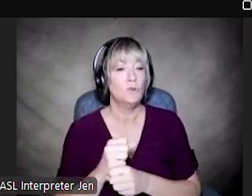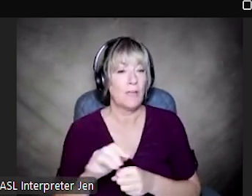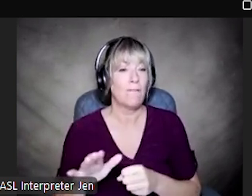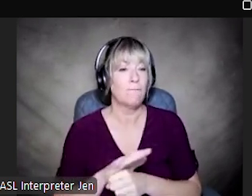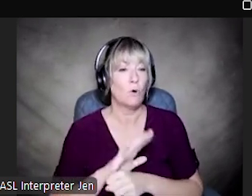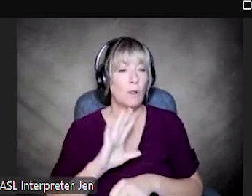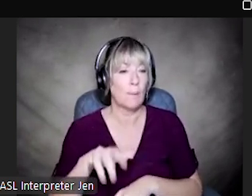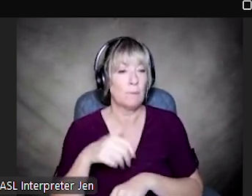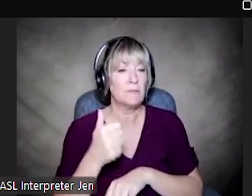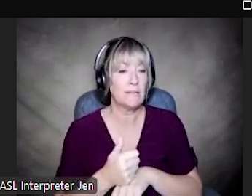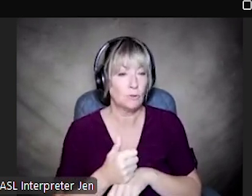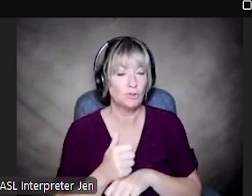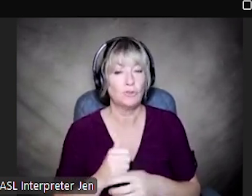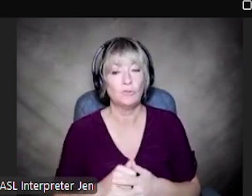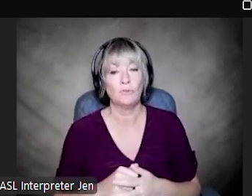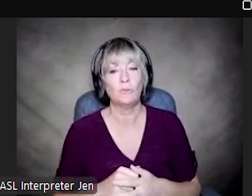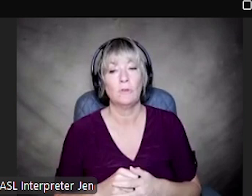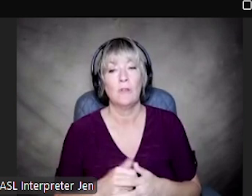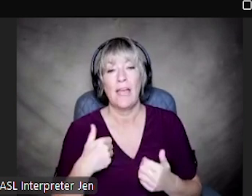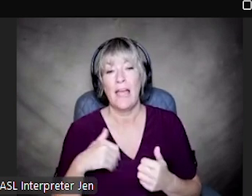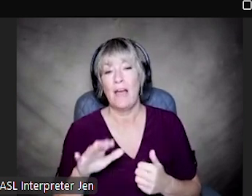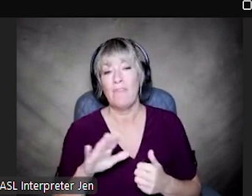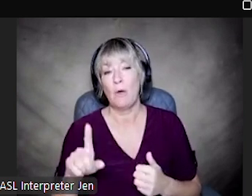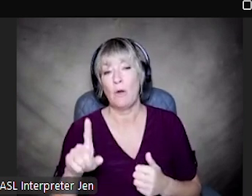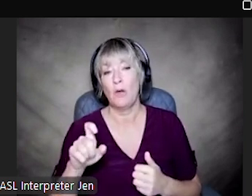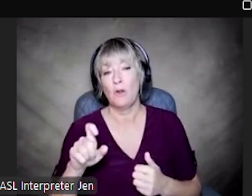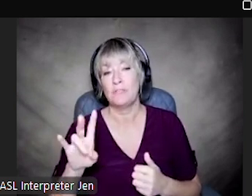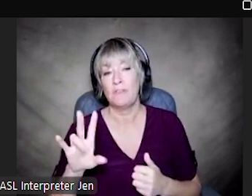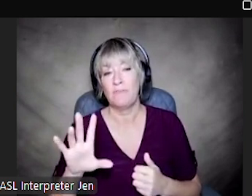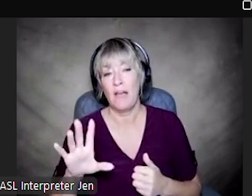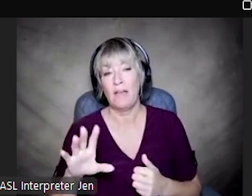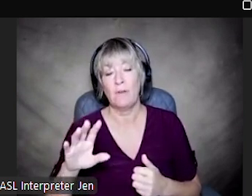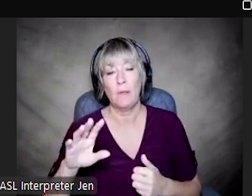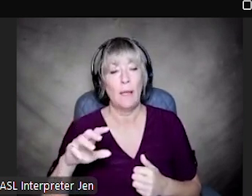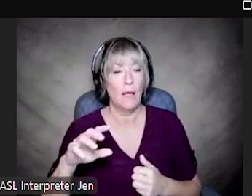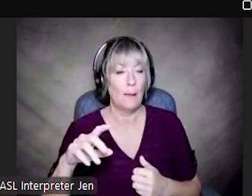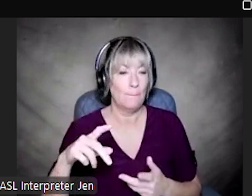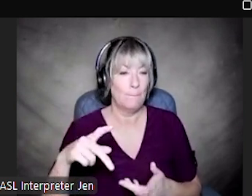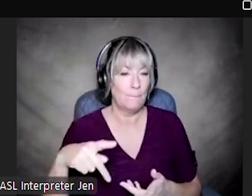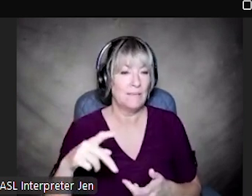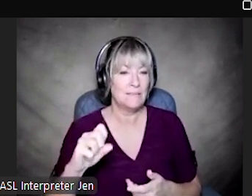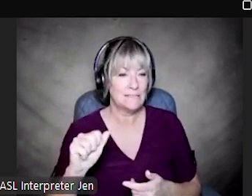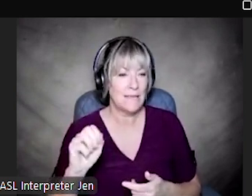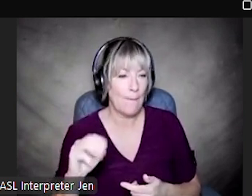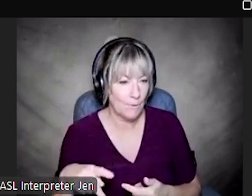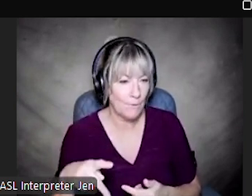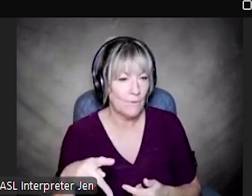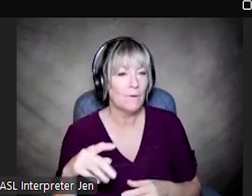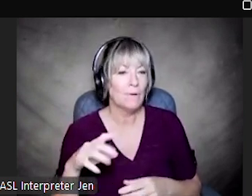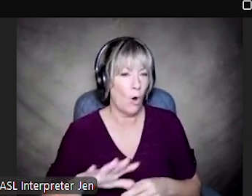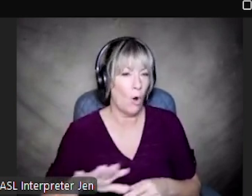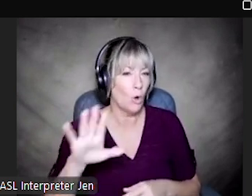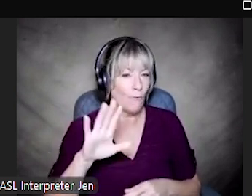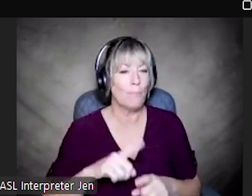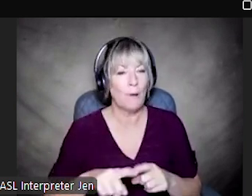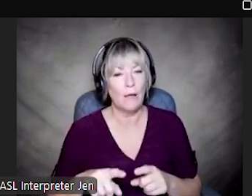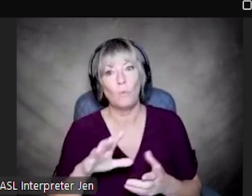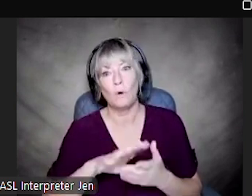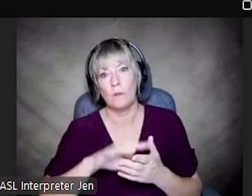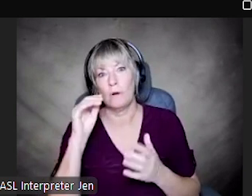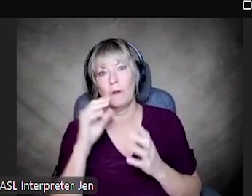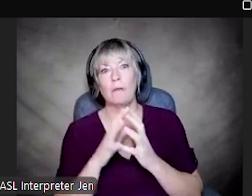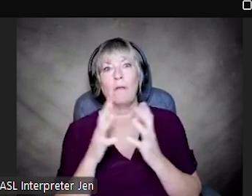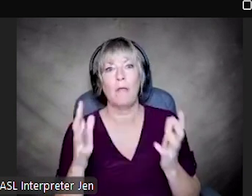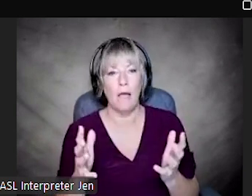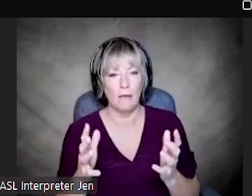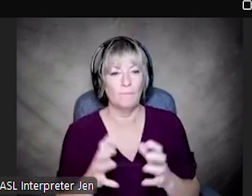implementation. So we have about 175 PSAPs in the state, so we definitely have a ways to go, but we are learning a ton and